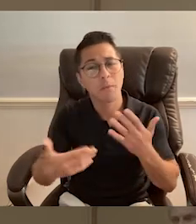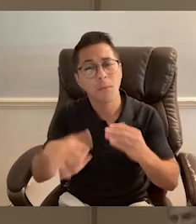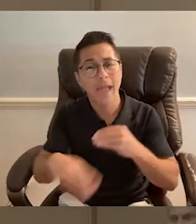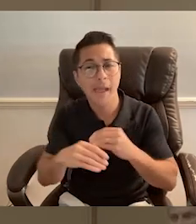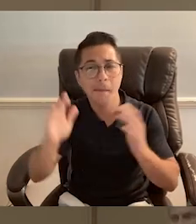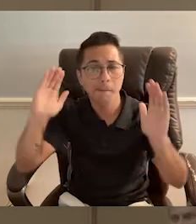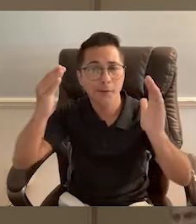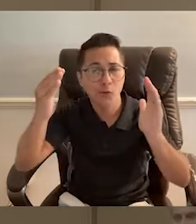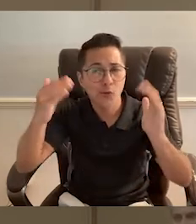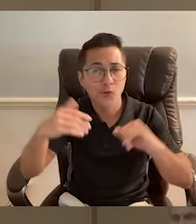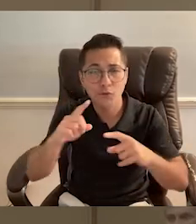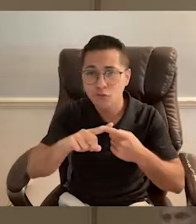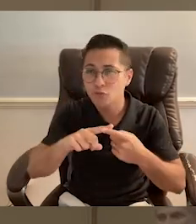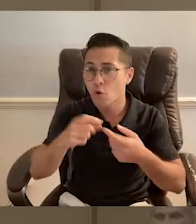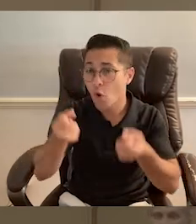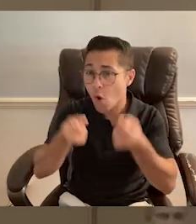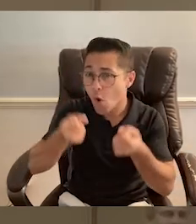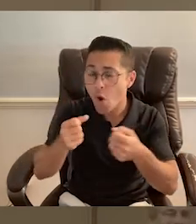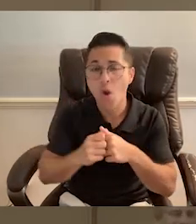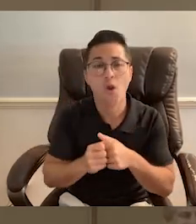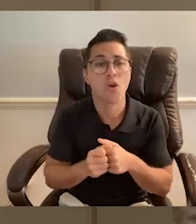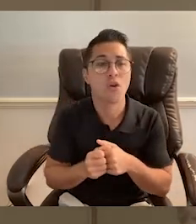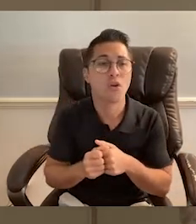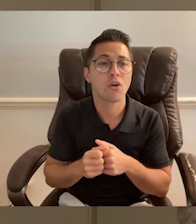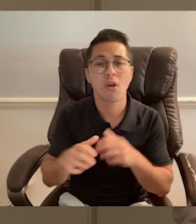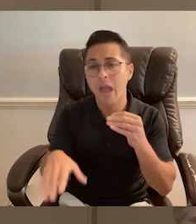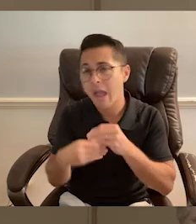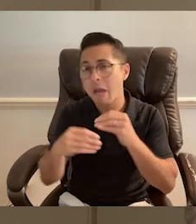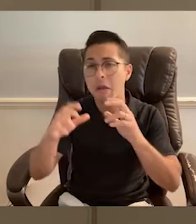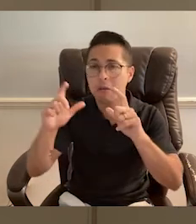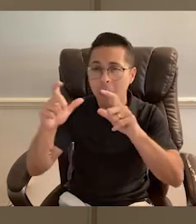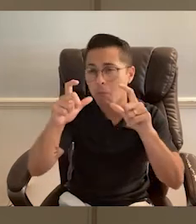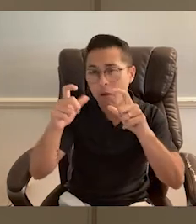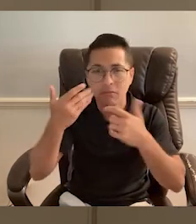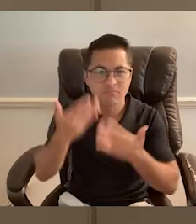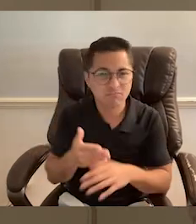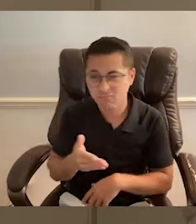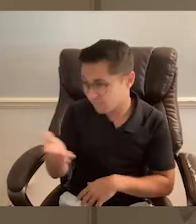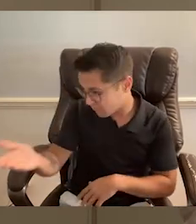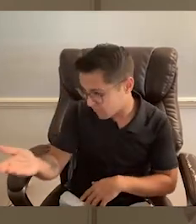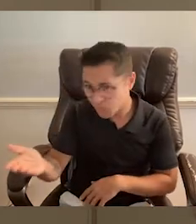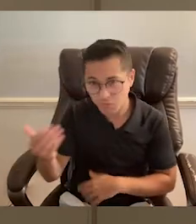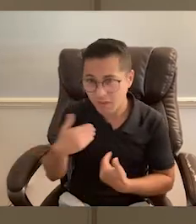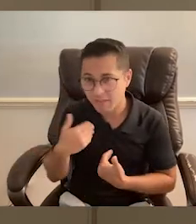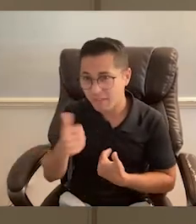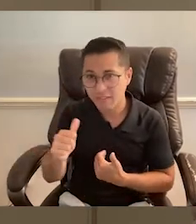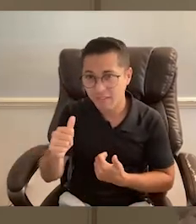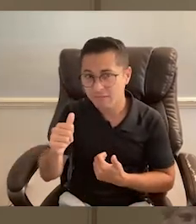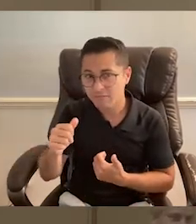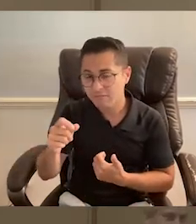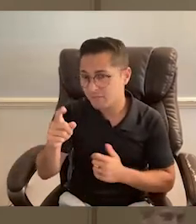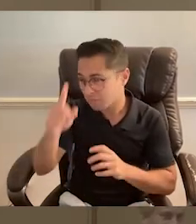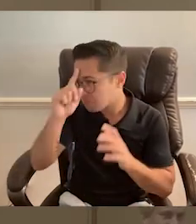an aftermarket backup camera. Yes? Okay, so I wonder about the brain computer. Like,